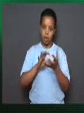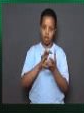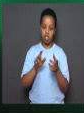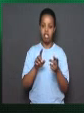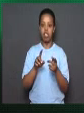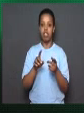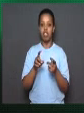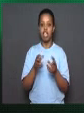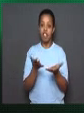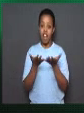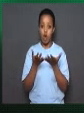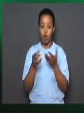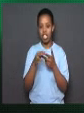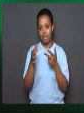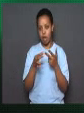outcome.